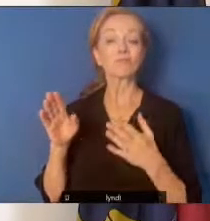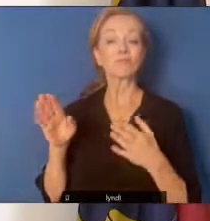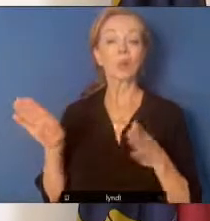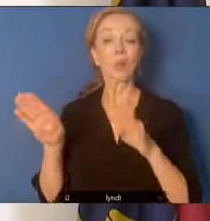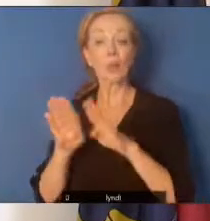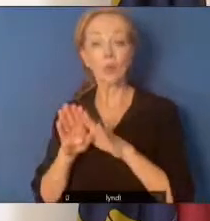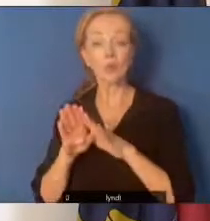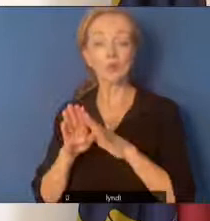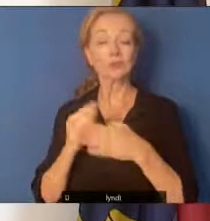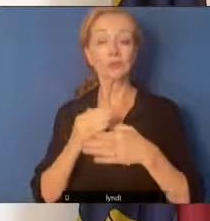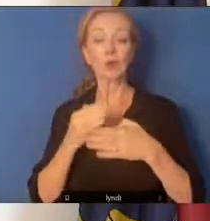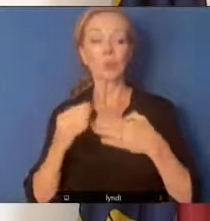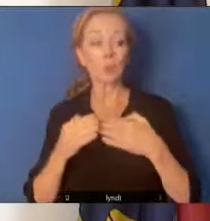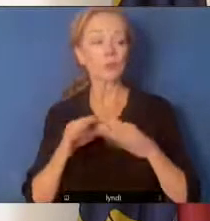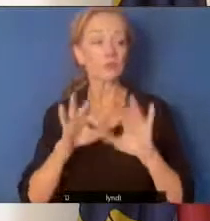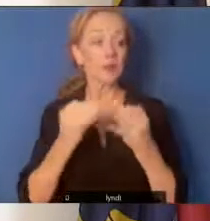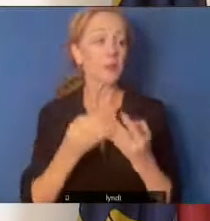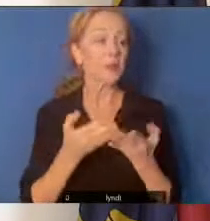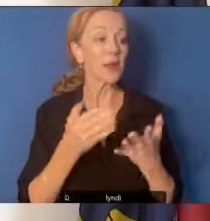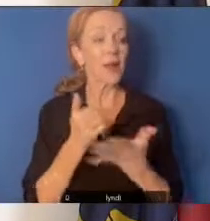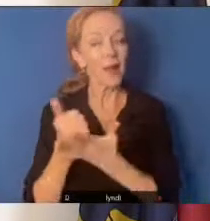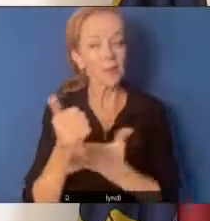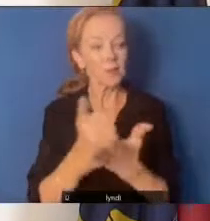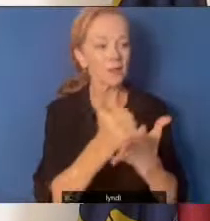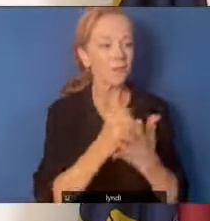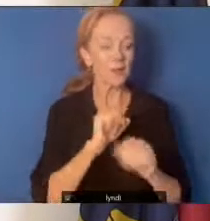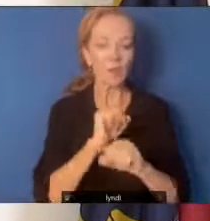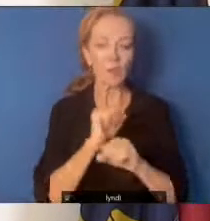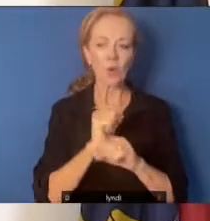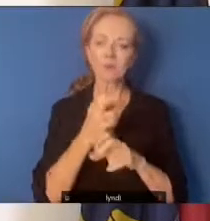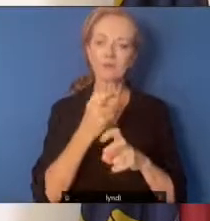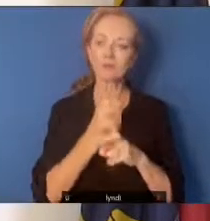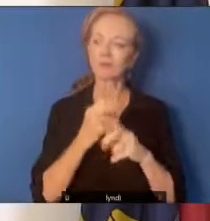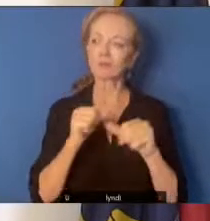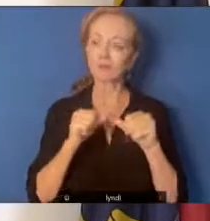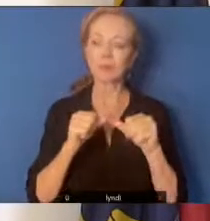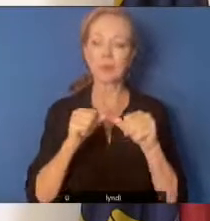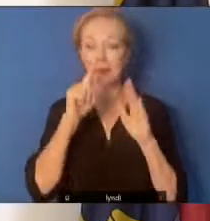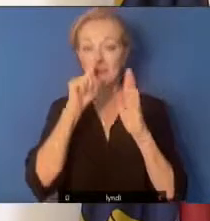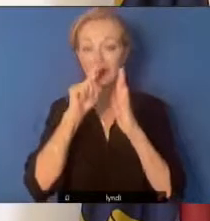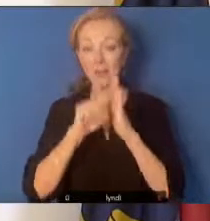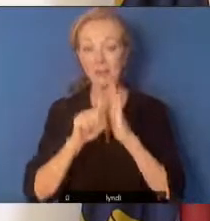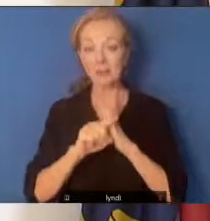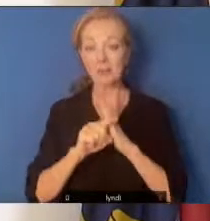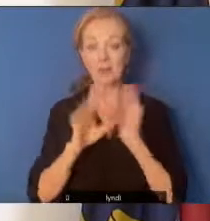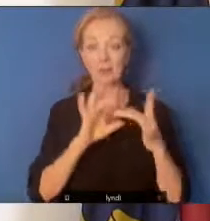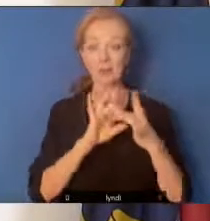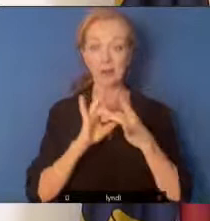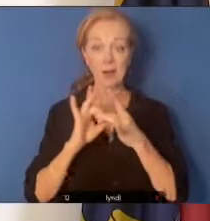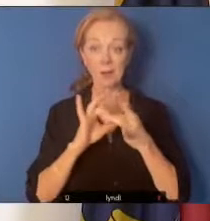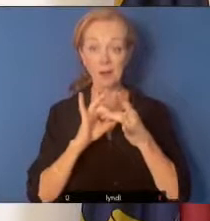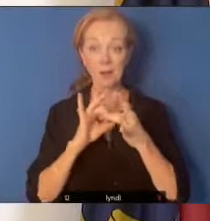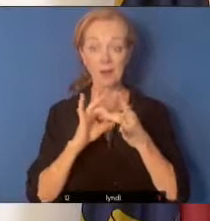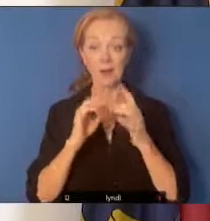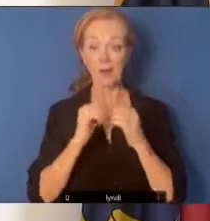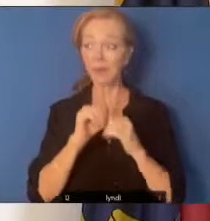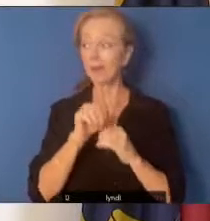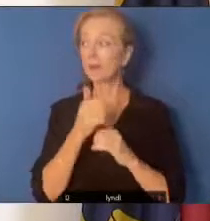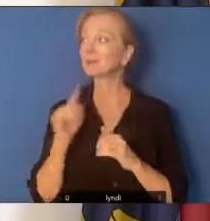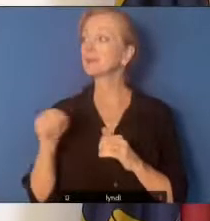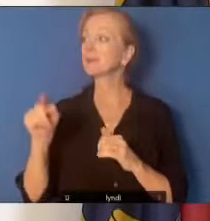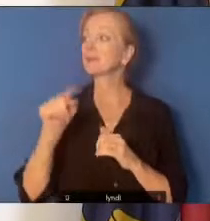events. They worked tirelessly and diligently on this investigation. They collaborated with a number